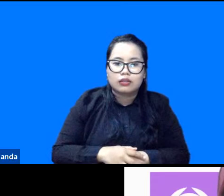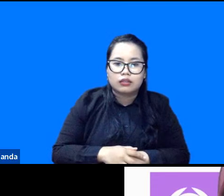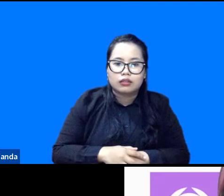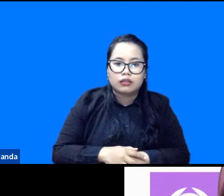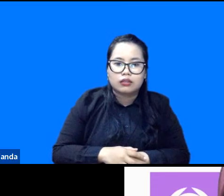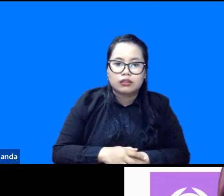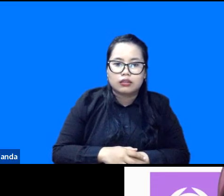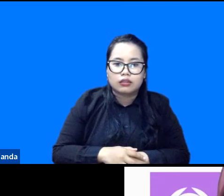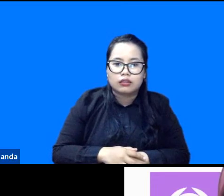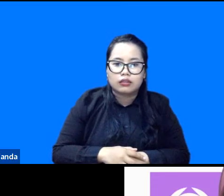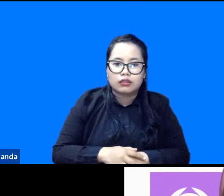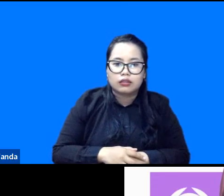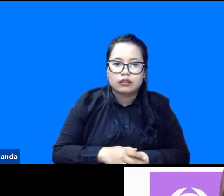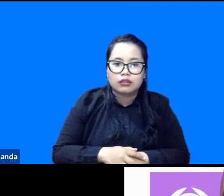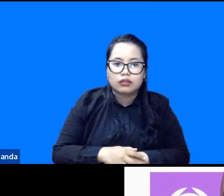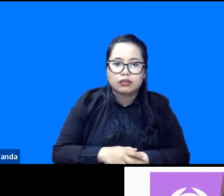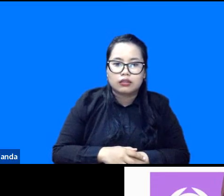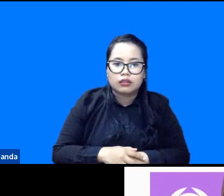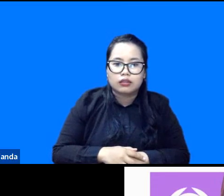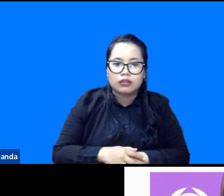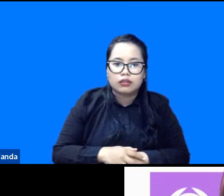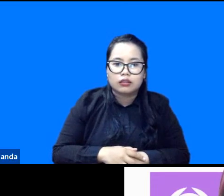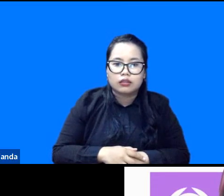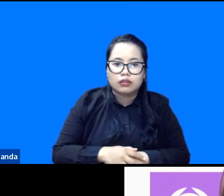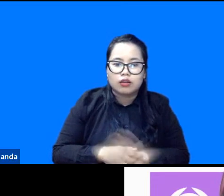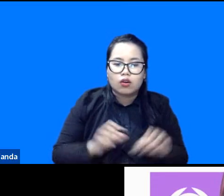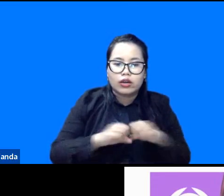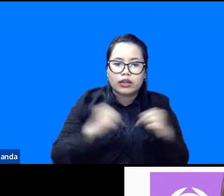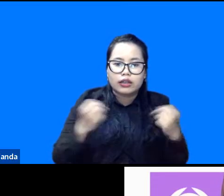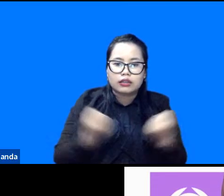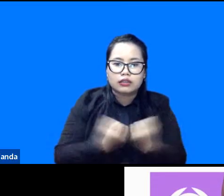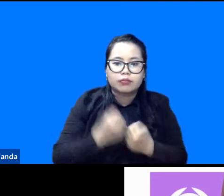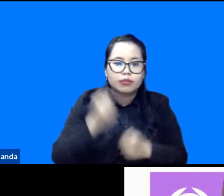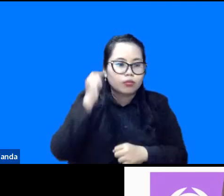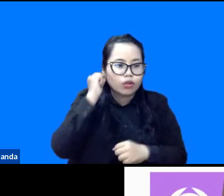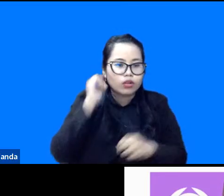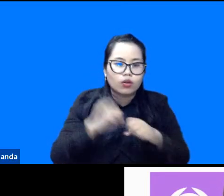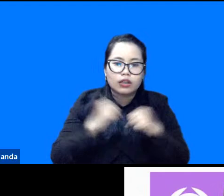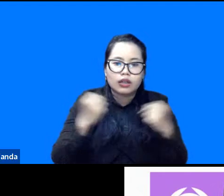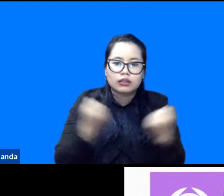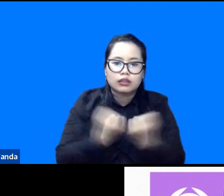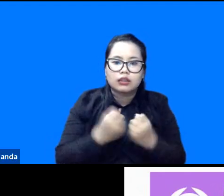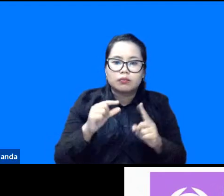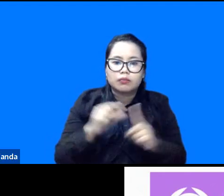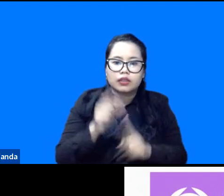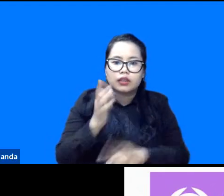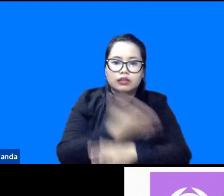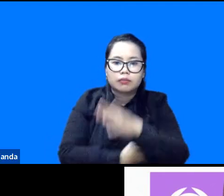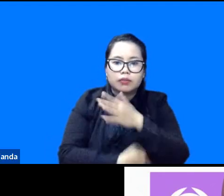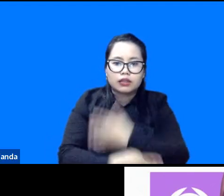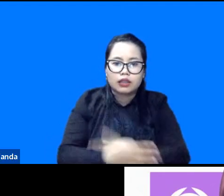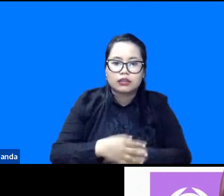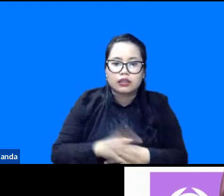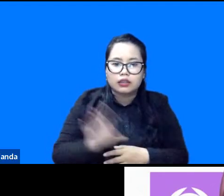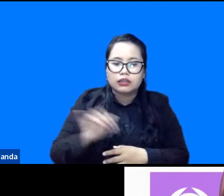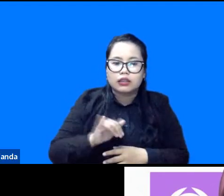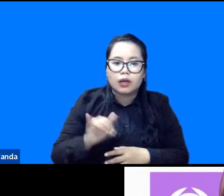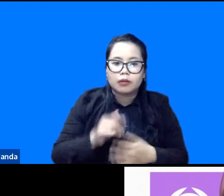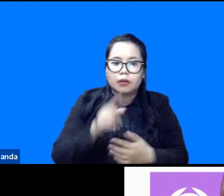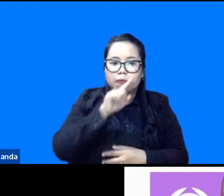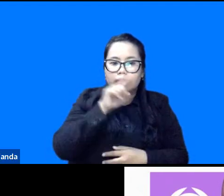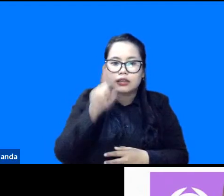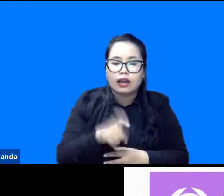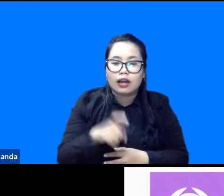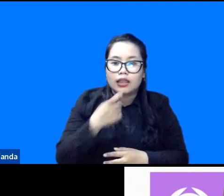right organizations, disability people organizations to our forum, and ask them what they need to actually